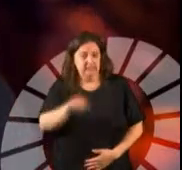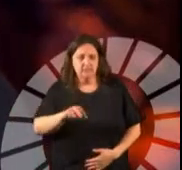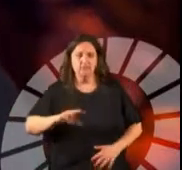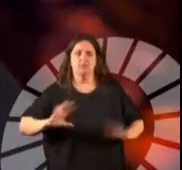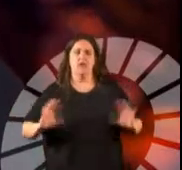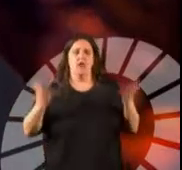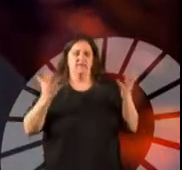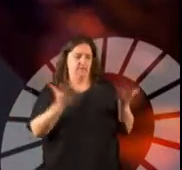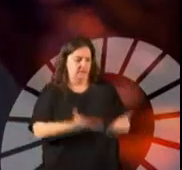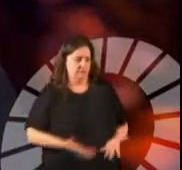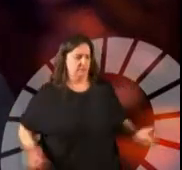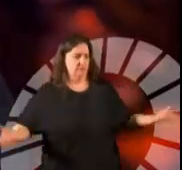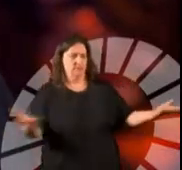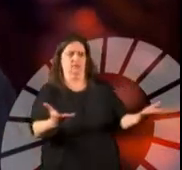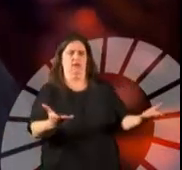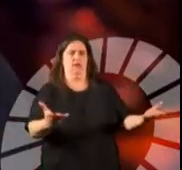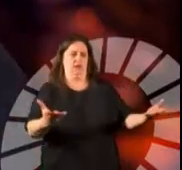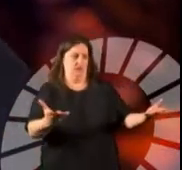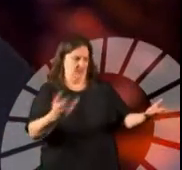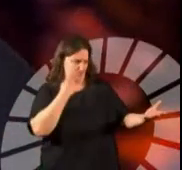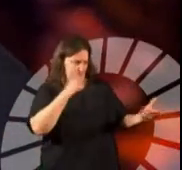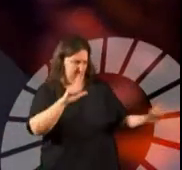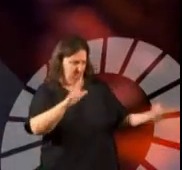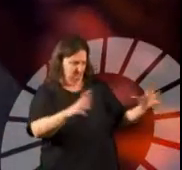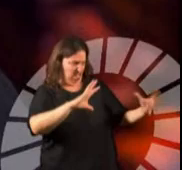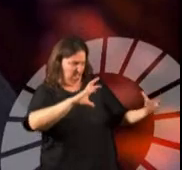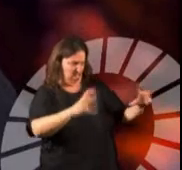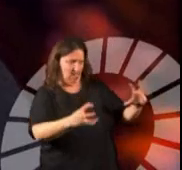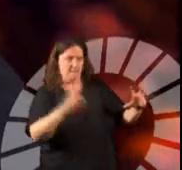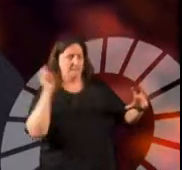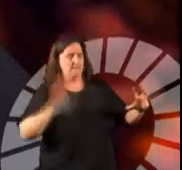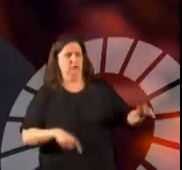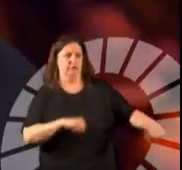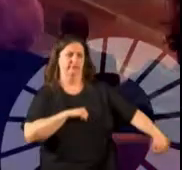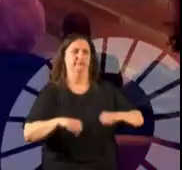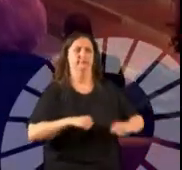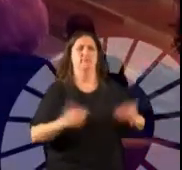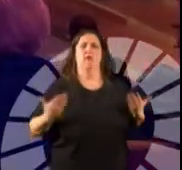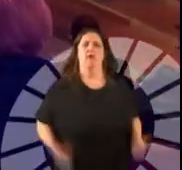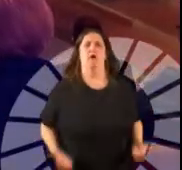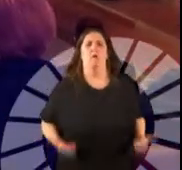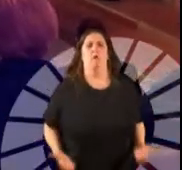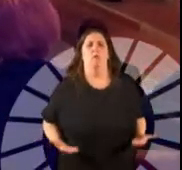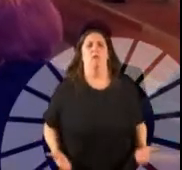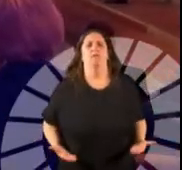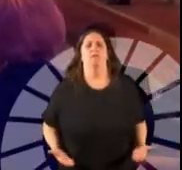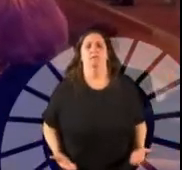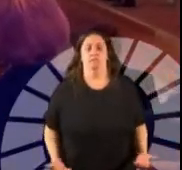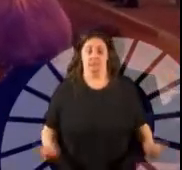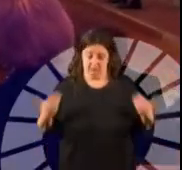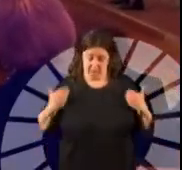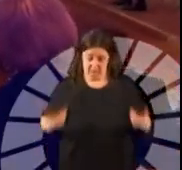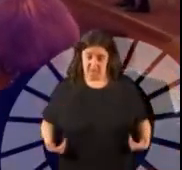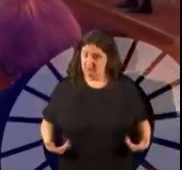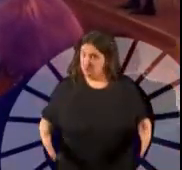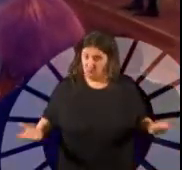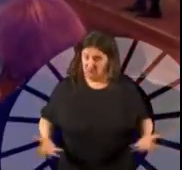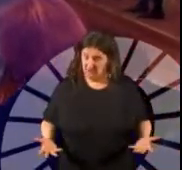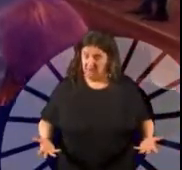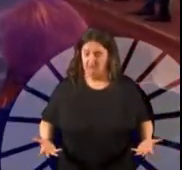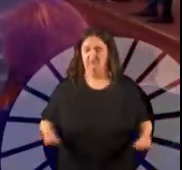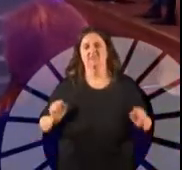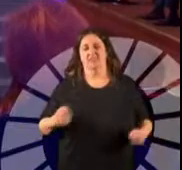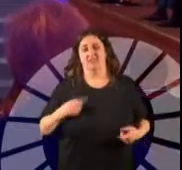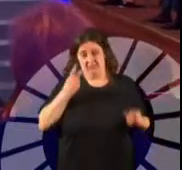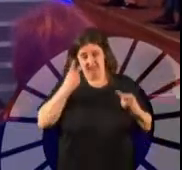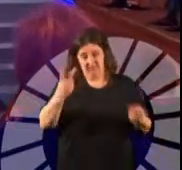living standards and our lifestyle, we really need to react immediately. Action is needed now, Mr. President. And that is why I'm here today.